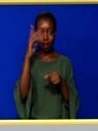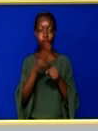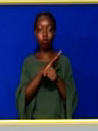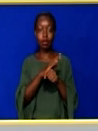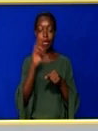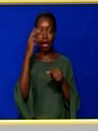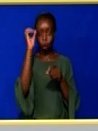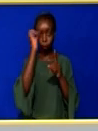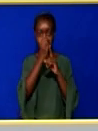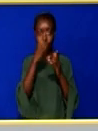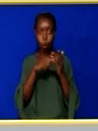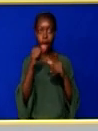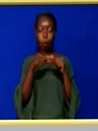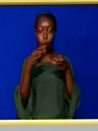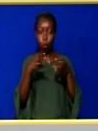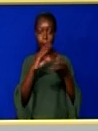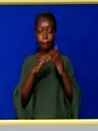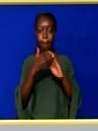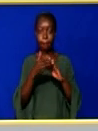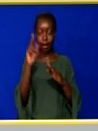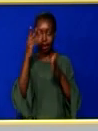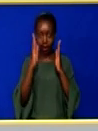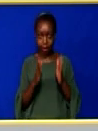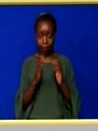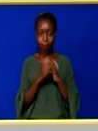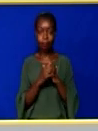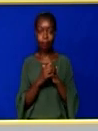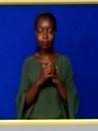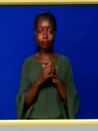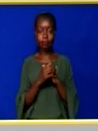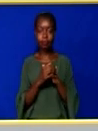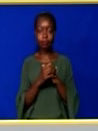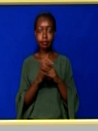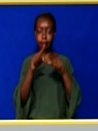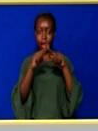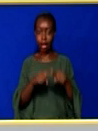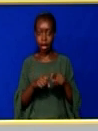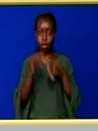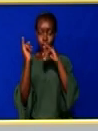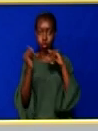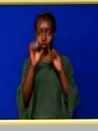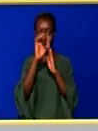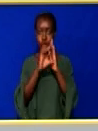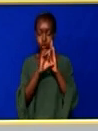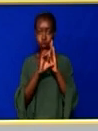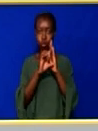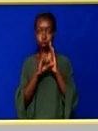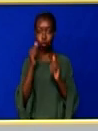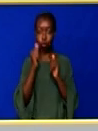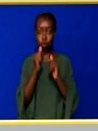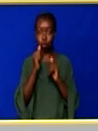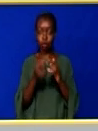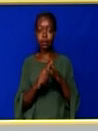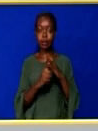second objective is about ways of becoming a Kenyan citizen. And according to the new constitution that was promulgated